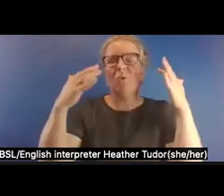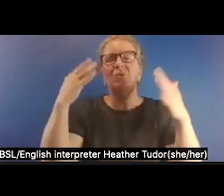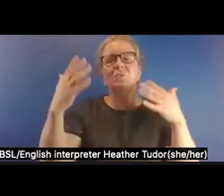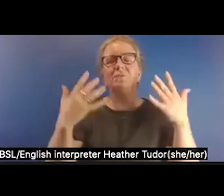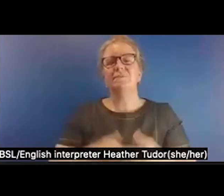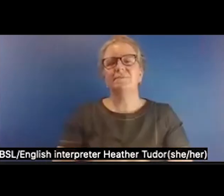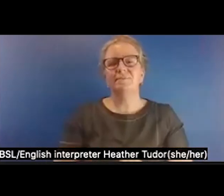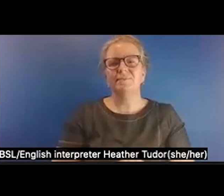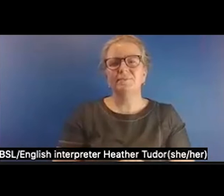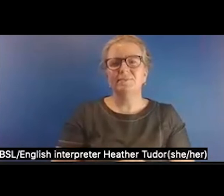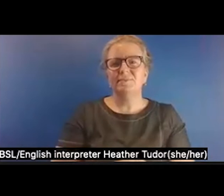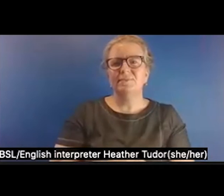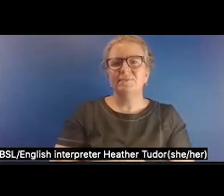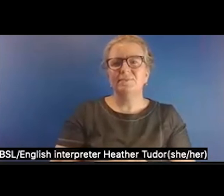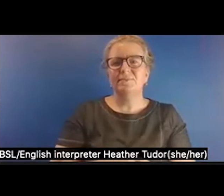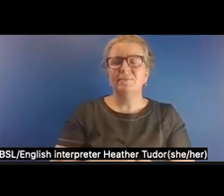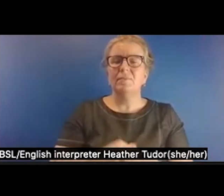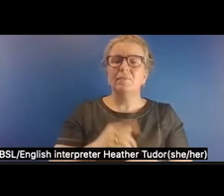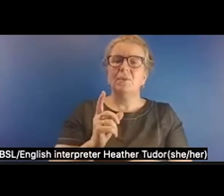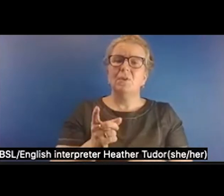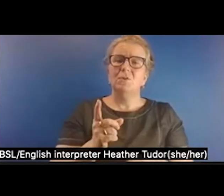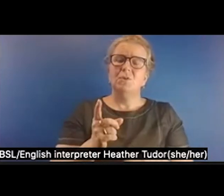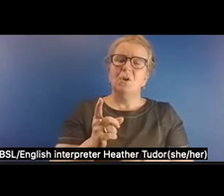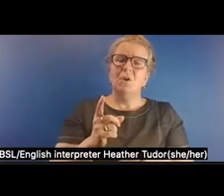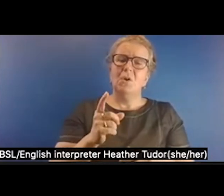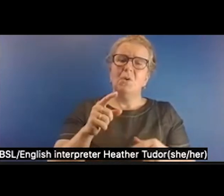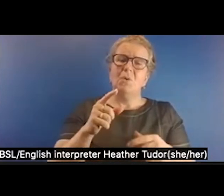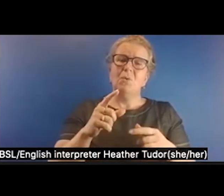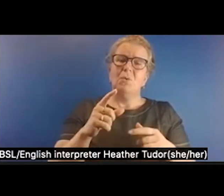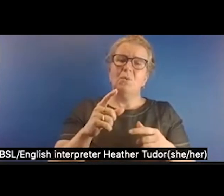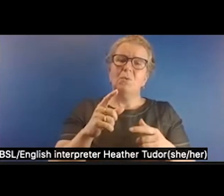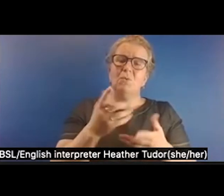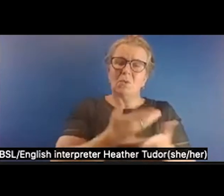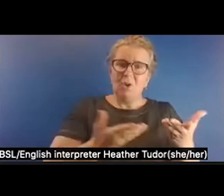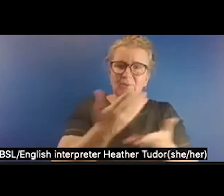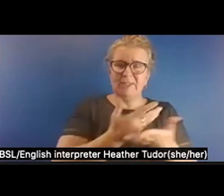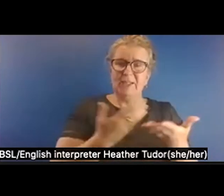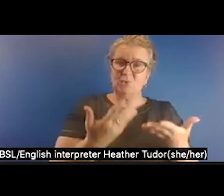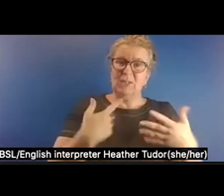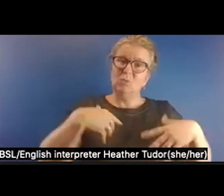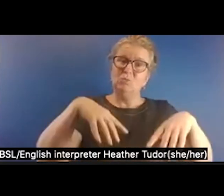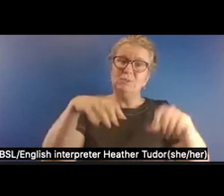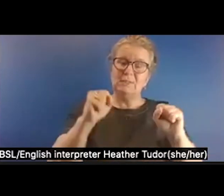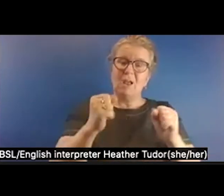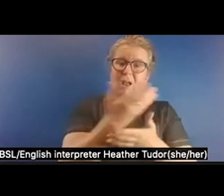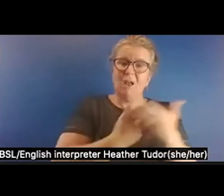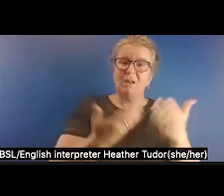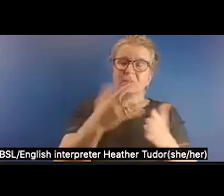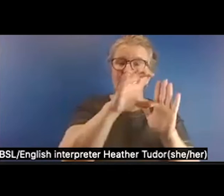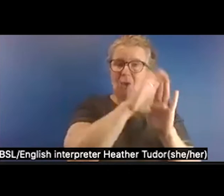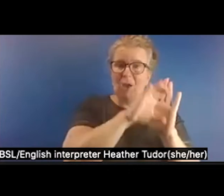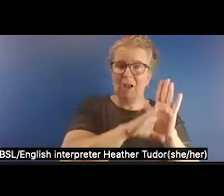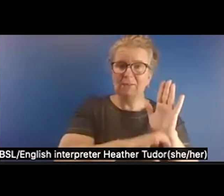first situate the conversation by talking about casteism. There are different myths and